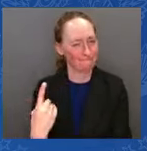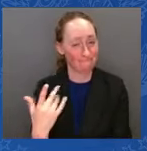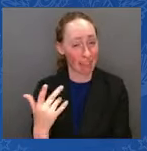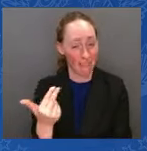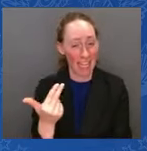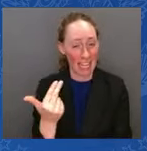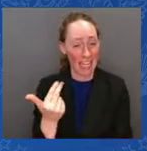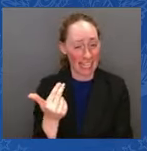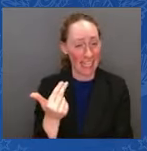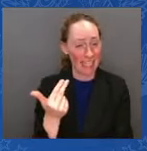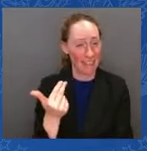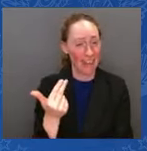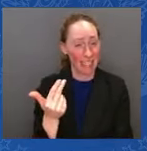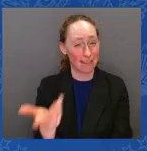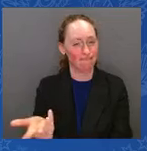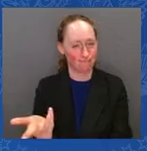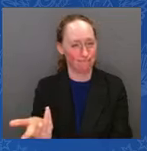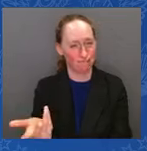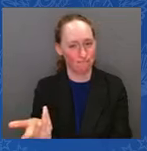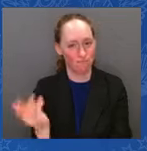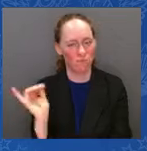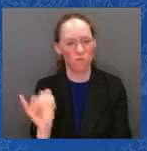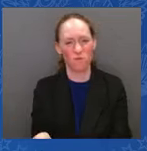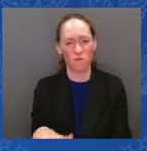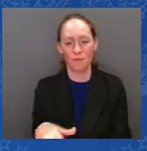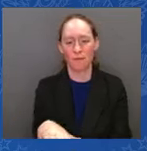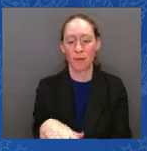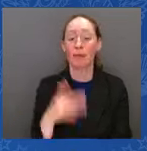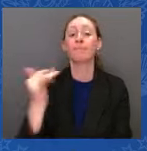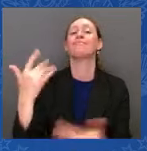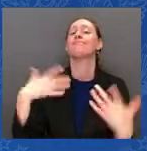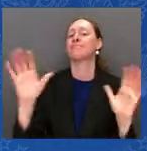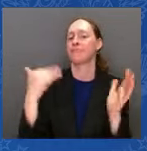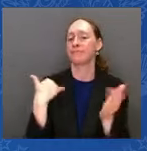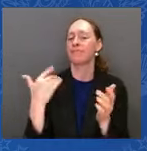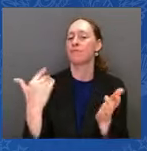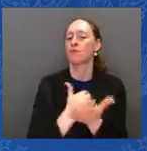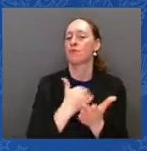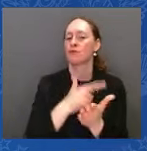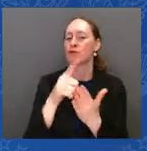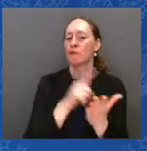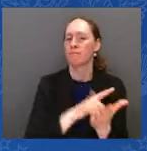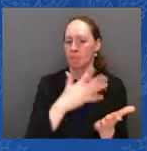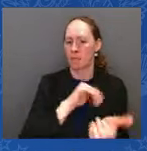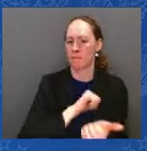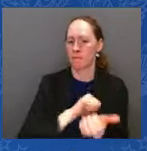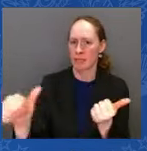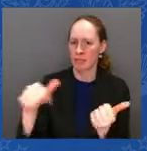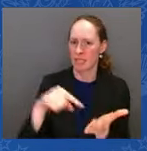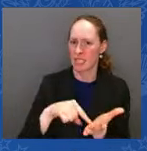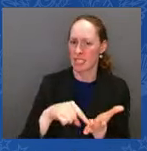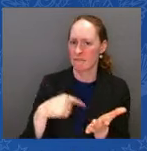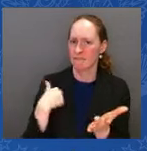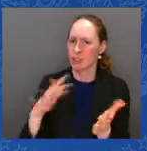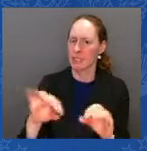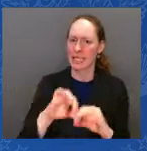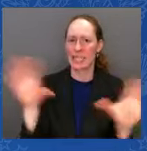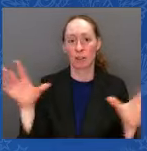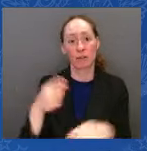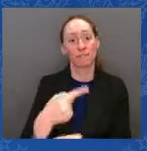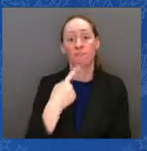So we now have legislation that passed that's in our budget that says we're going to beef up the number of